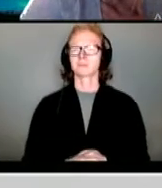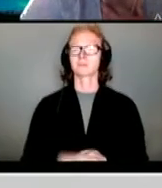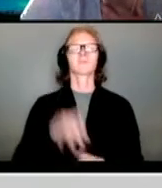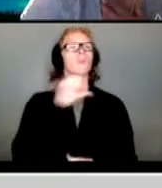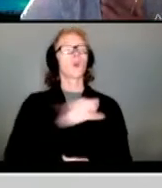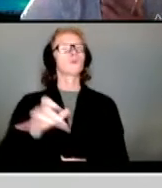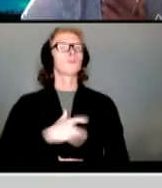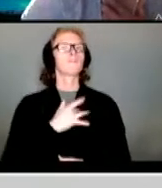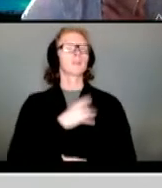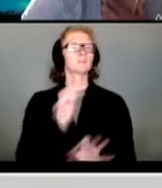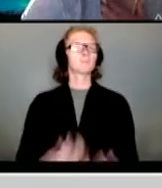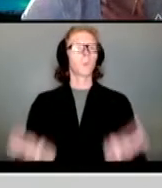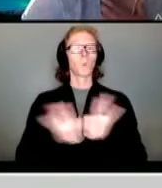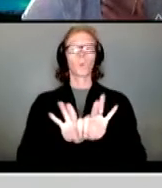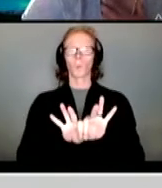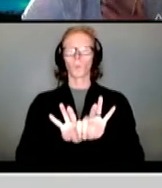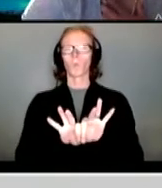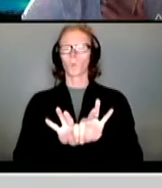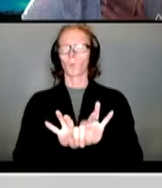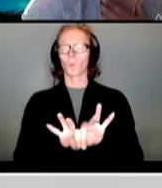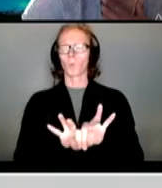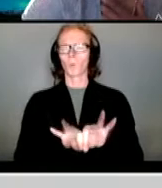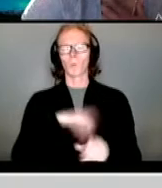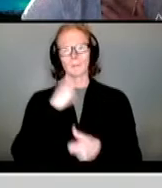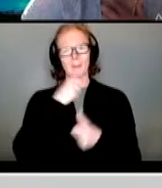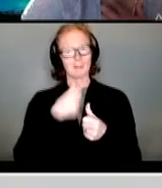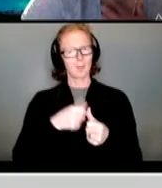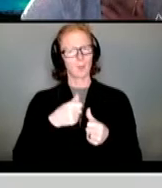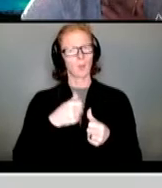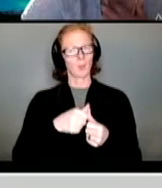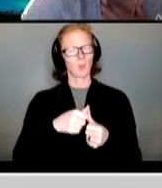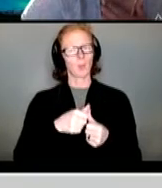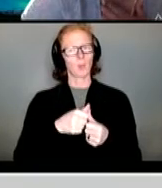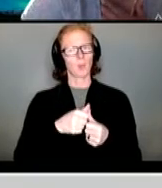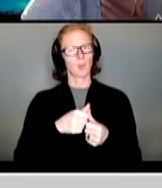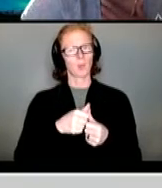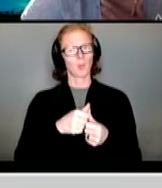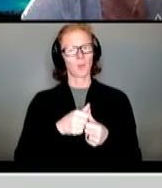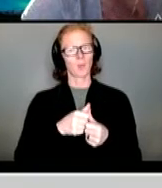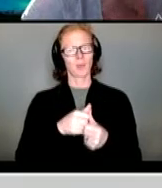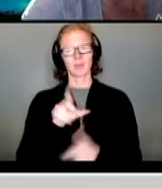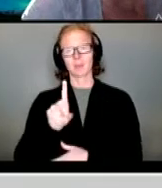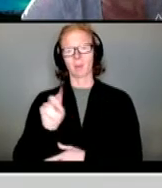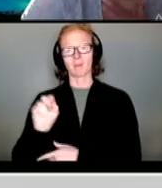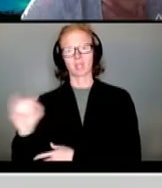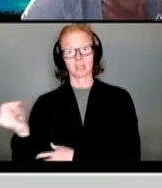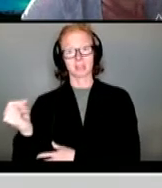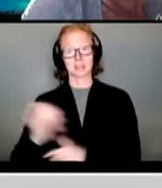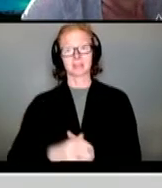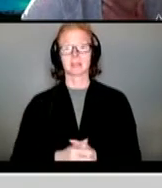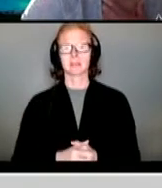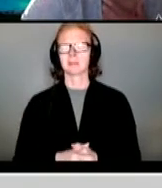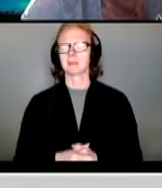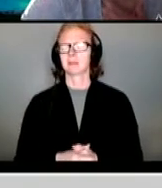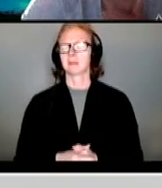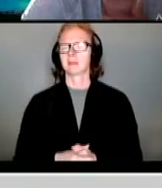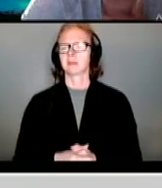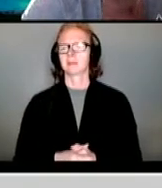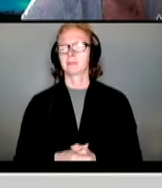important to note that the Department of Justice